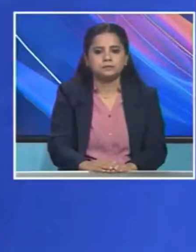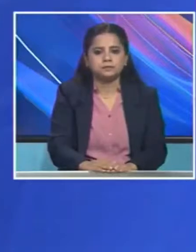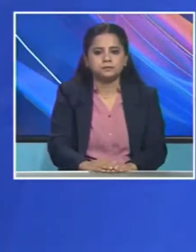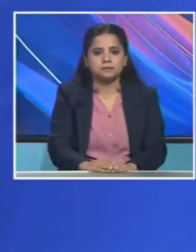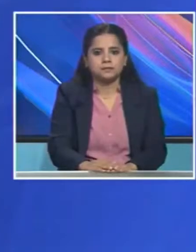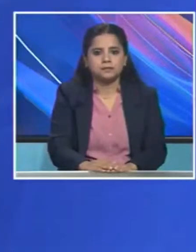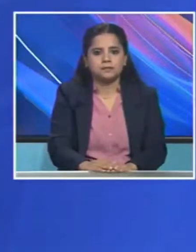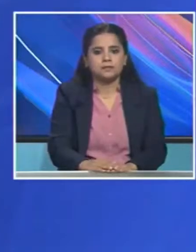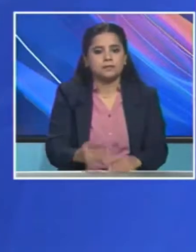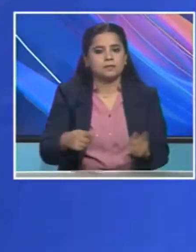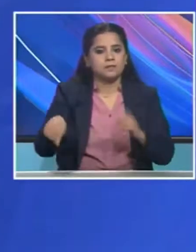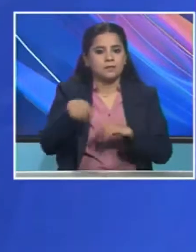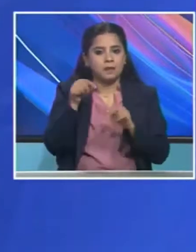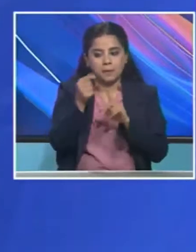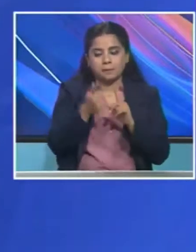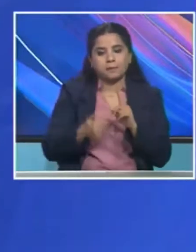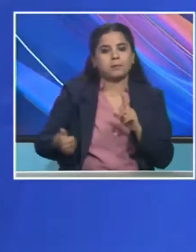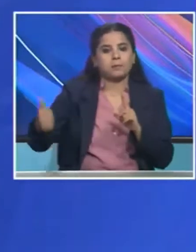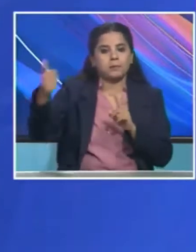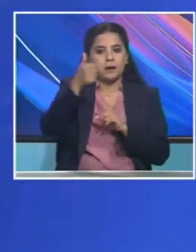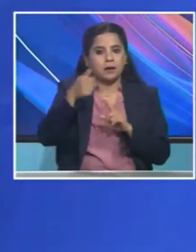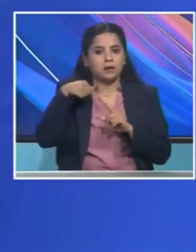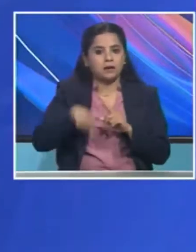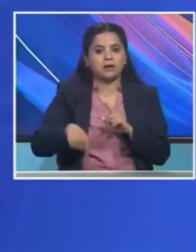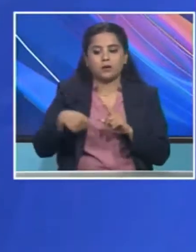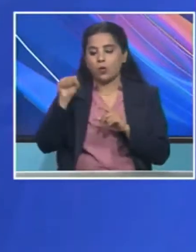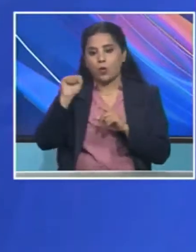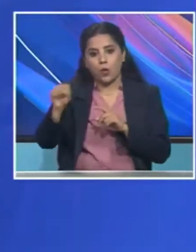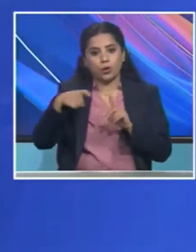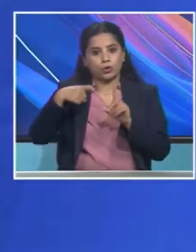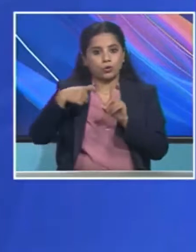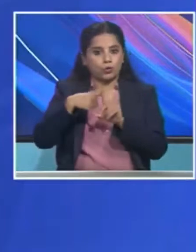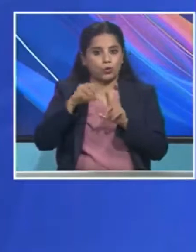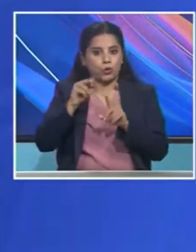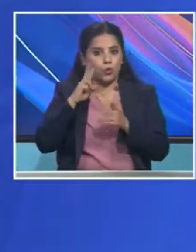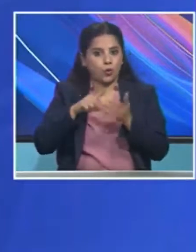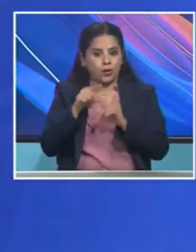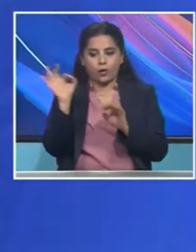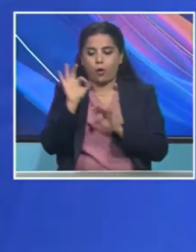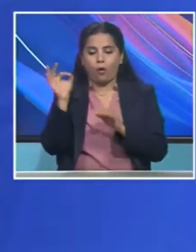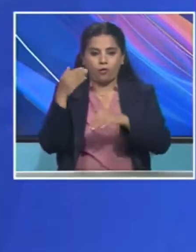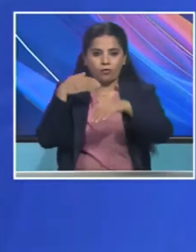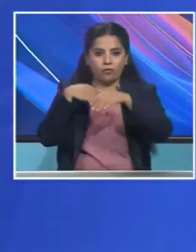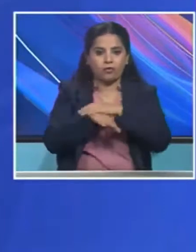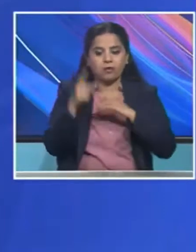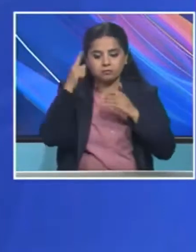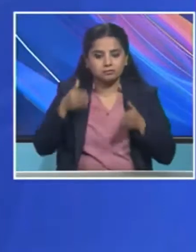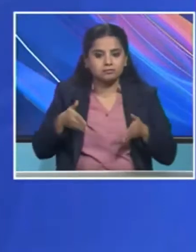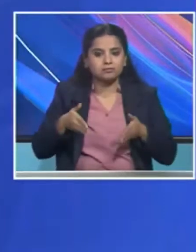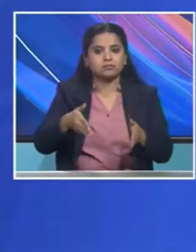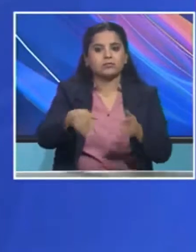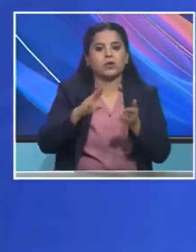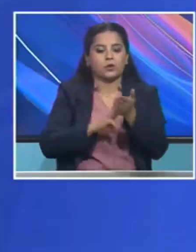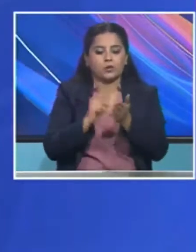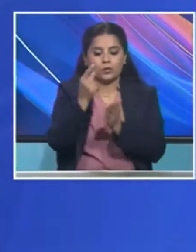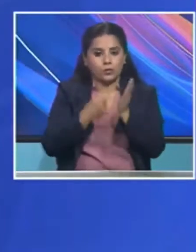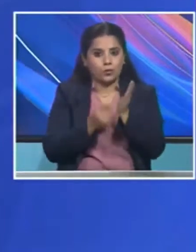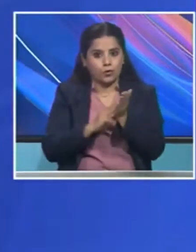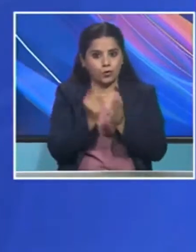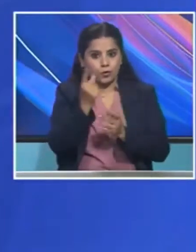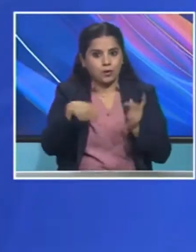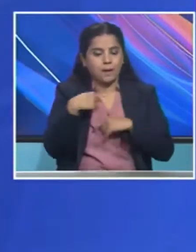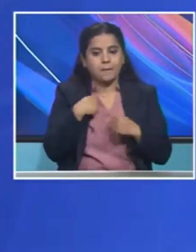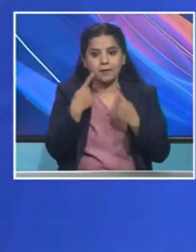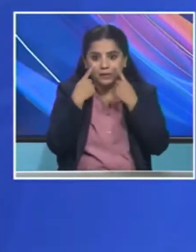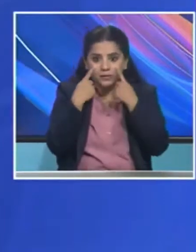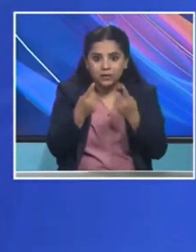And as President Kovind will bid adieu to his office and makes way for Srimati Murmu, we witness